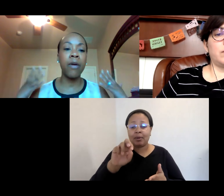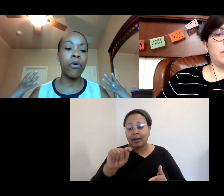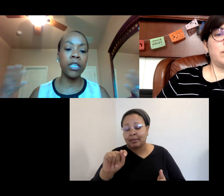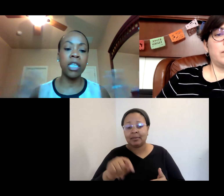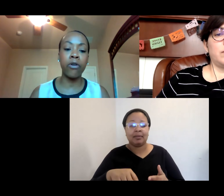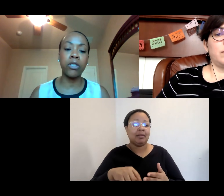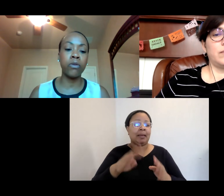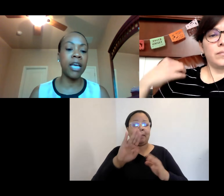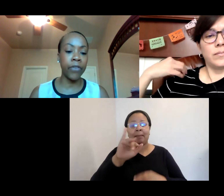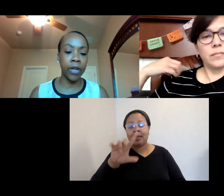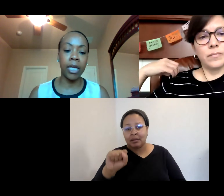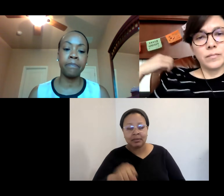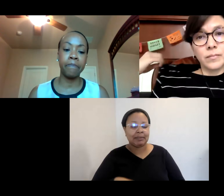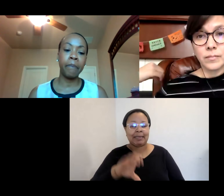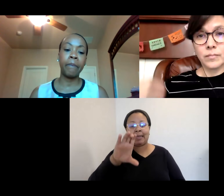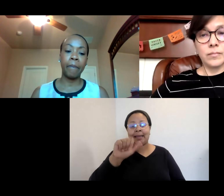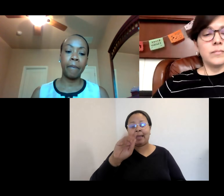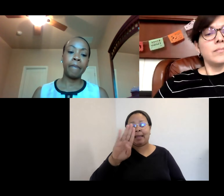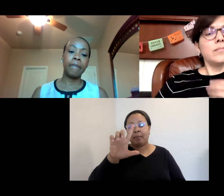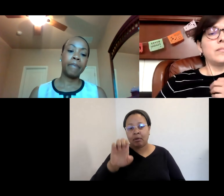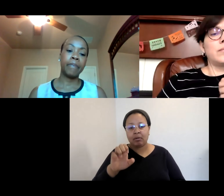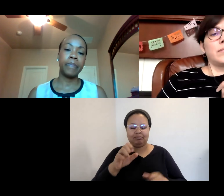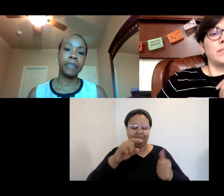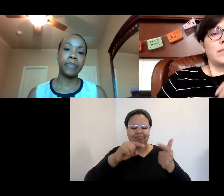utilities, cable, etc. So definitely.